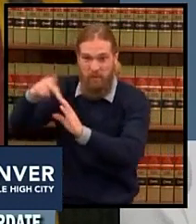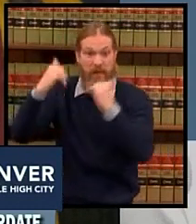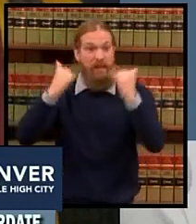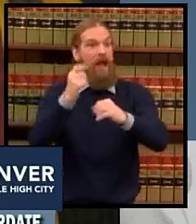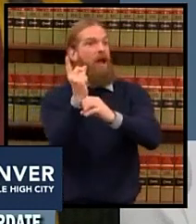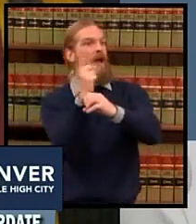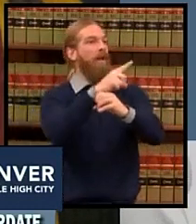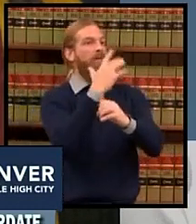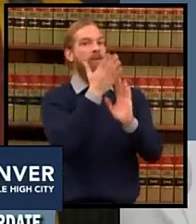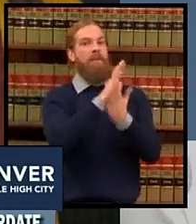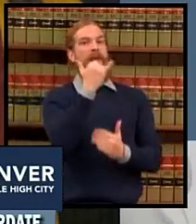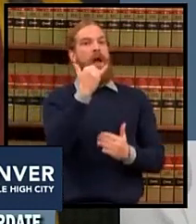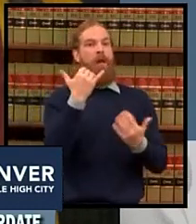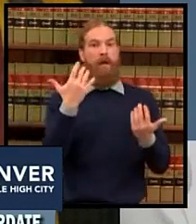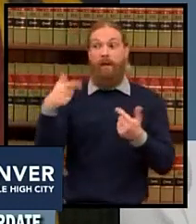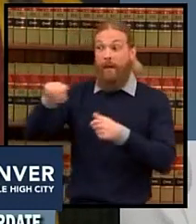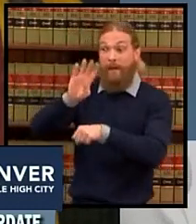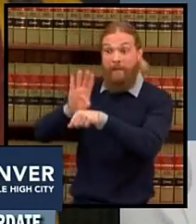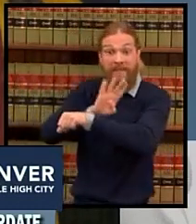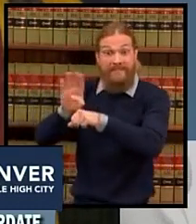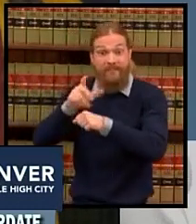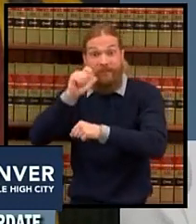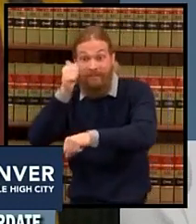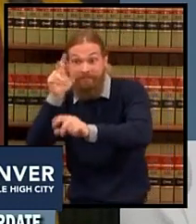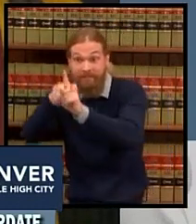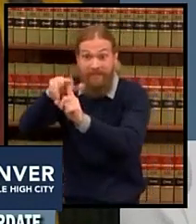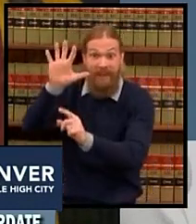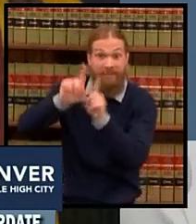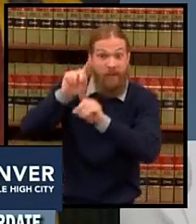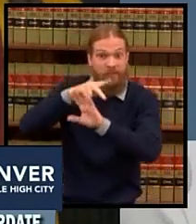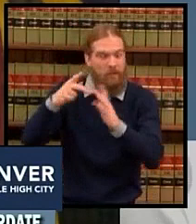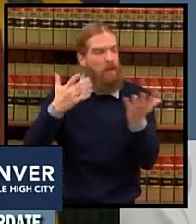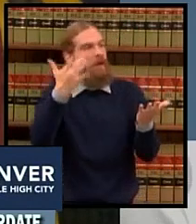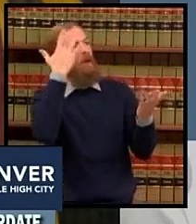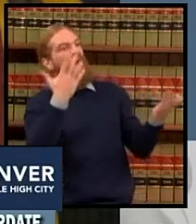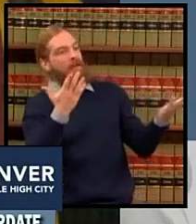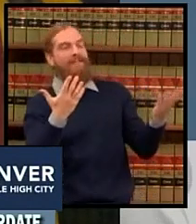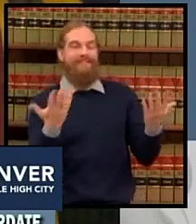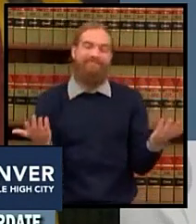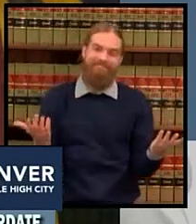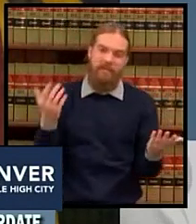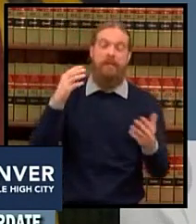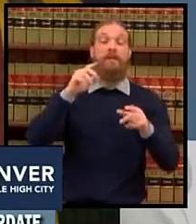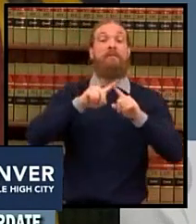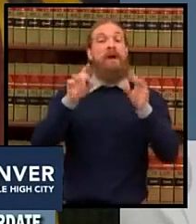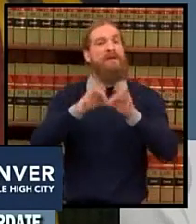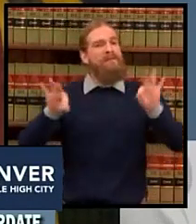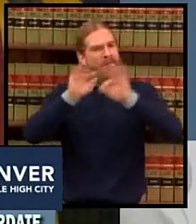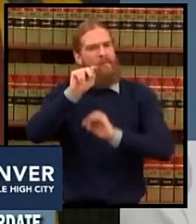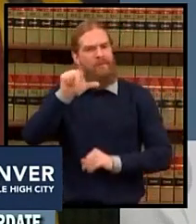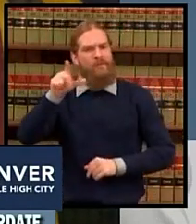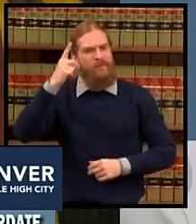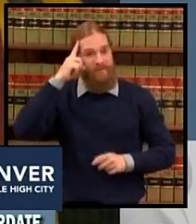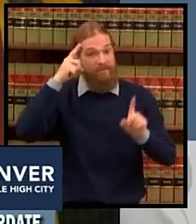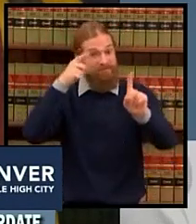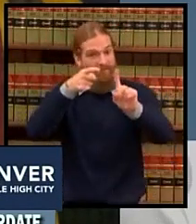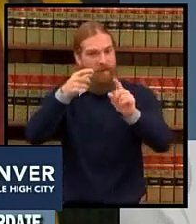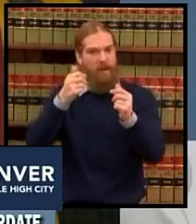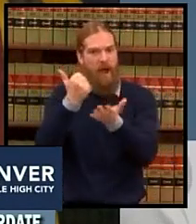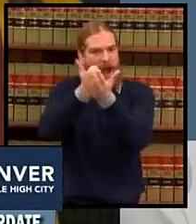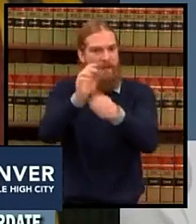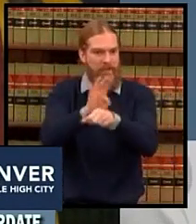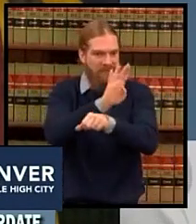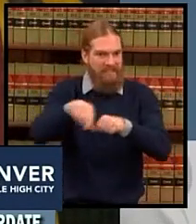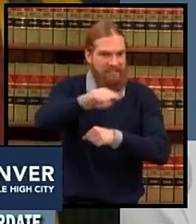a critical tool to help businesses open up more in the weeks ahead. And with that said, I want to encourage folks